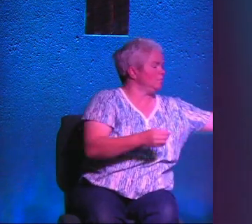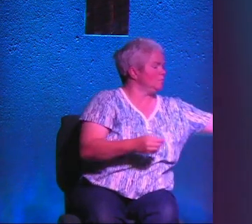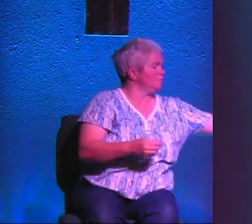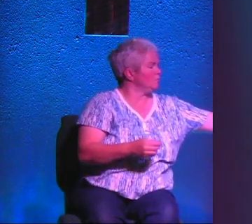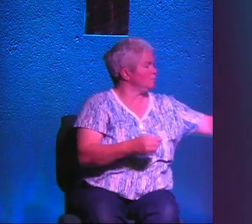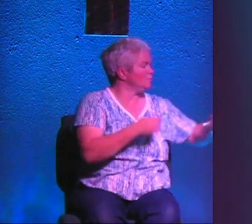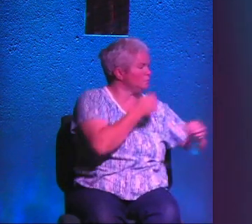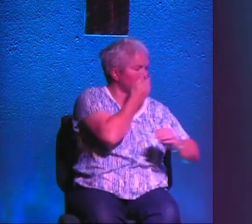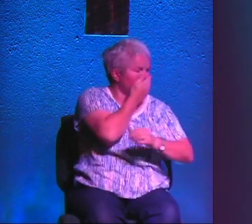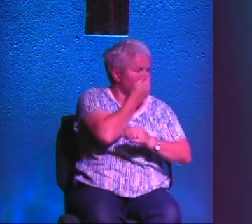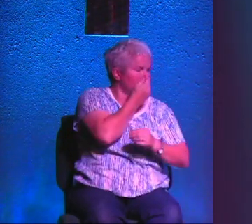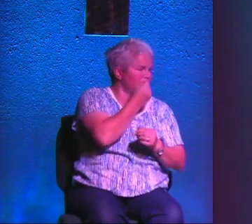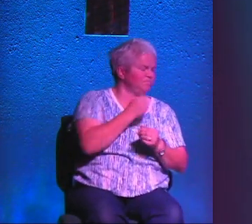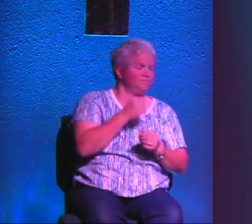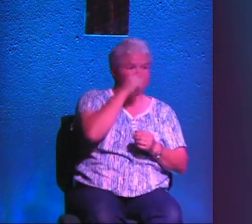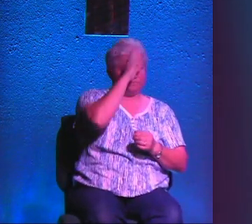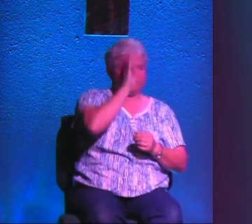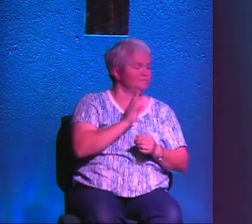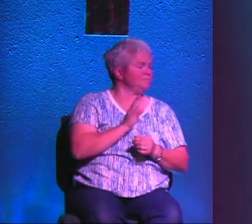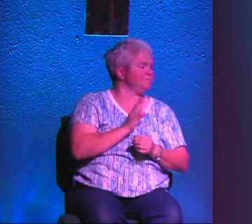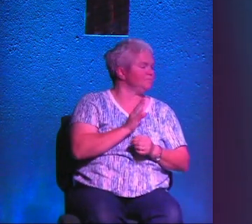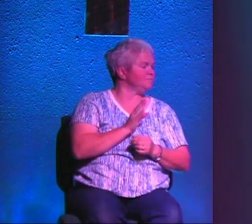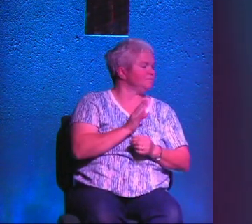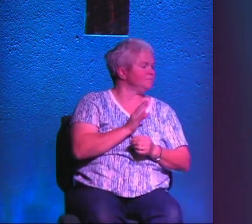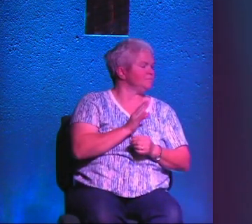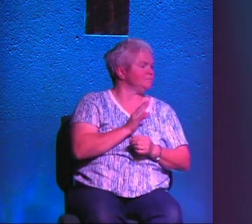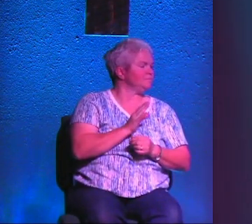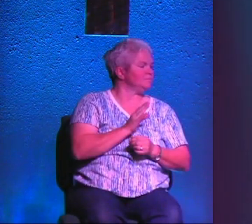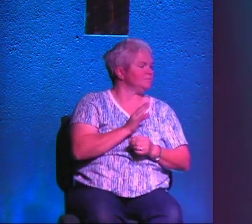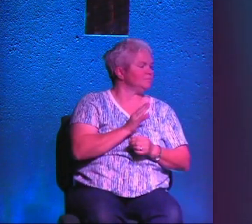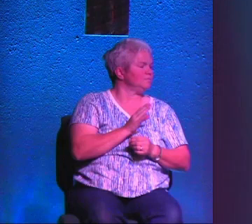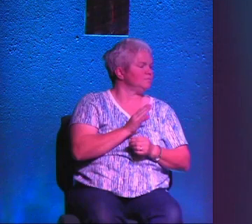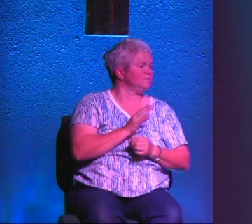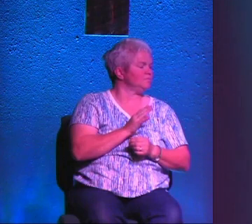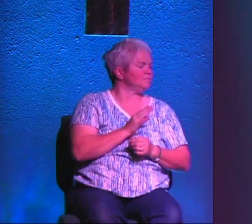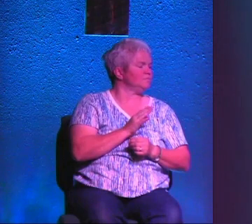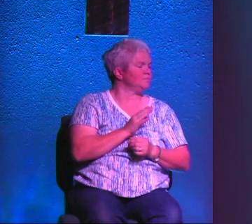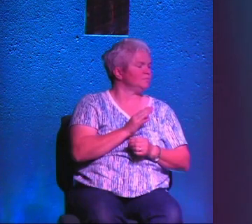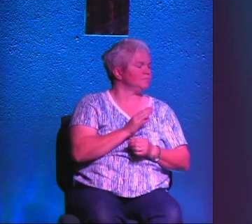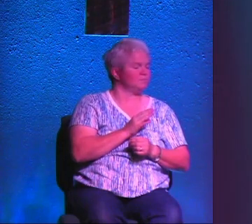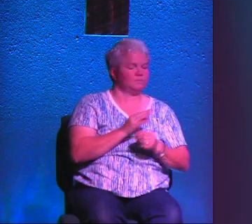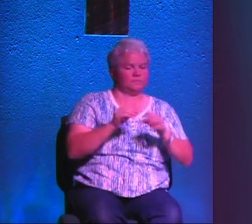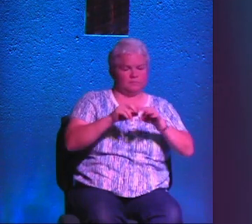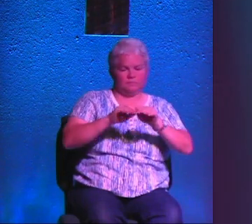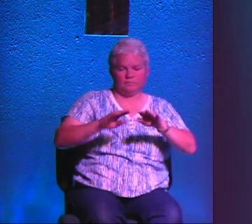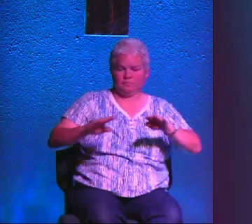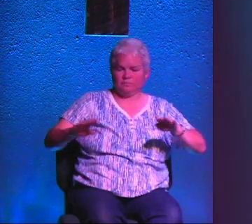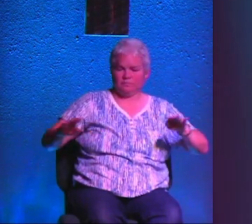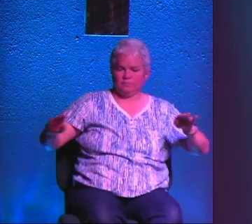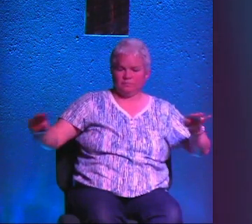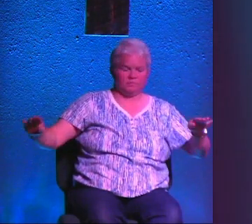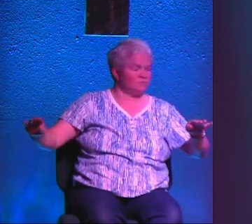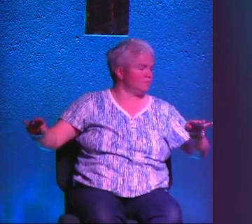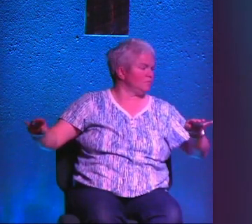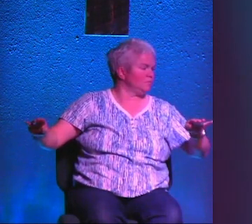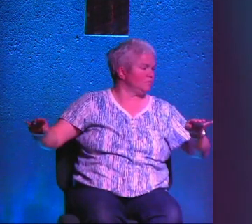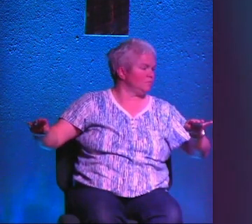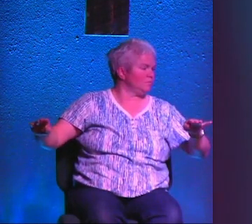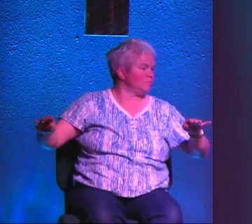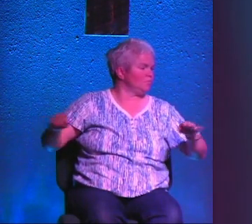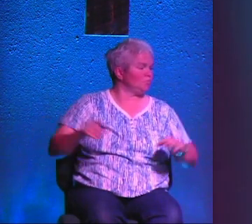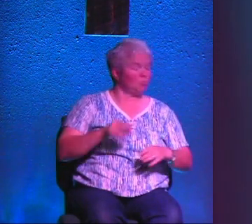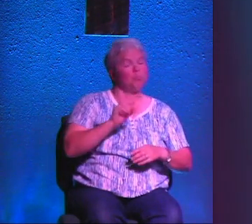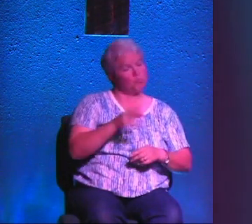to get closer to God. They seem, at least on the surface, to